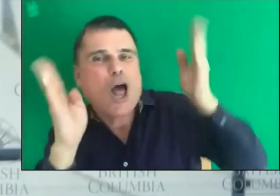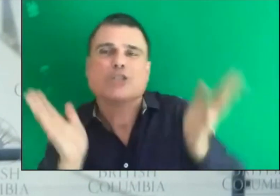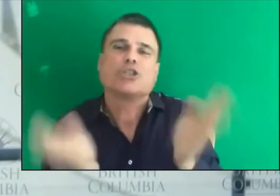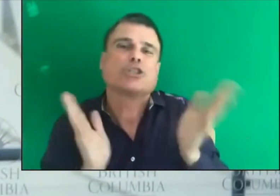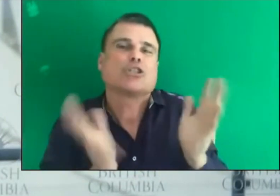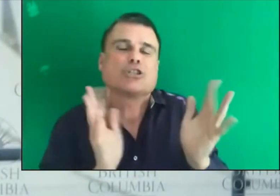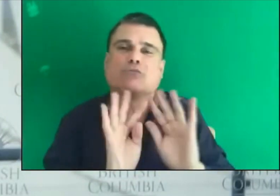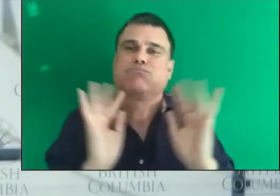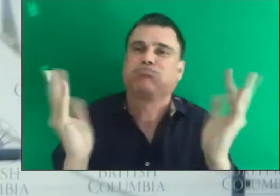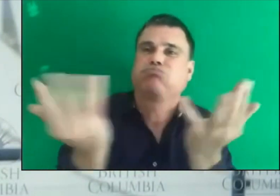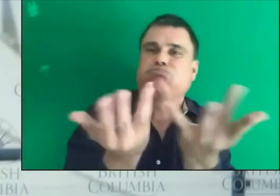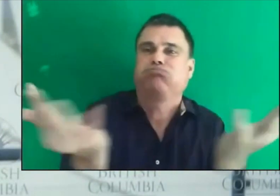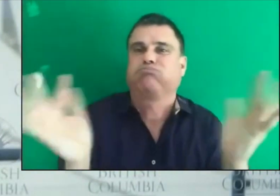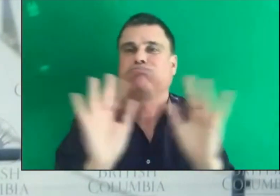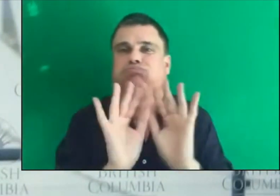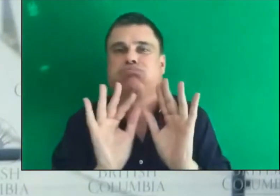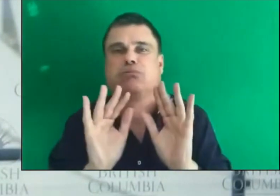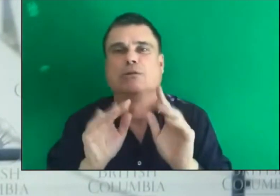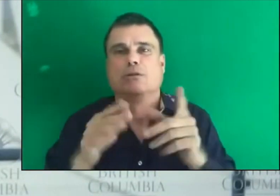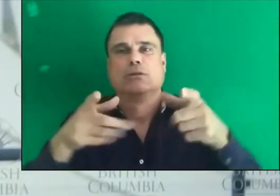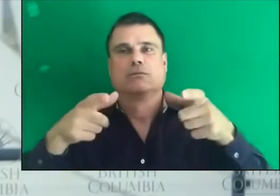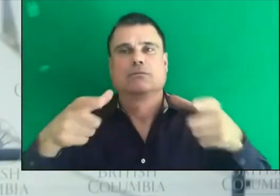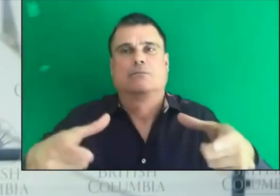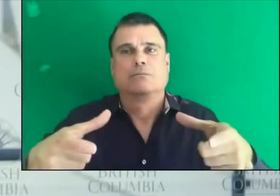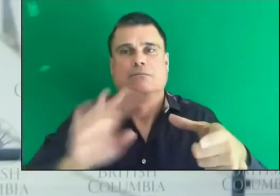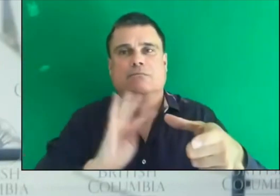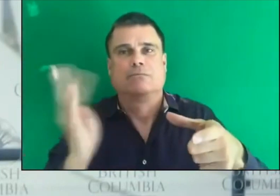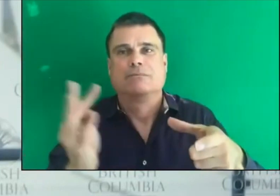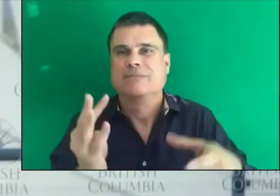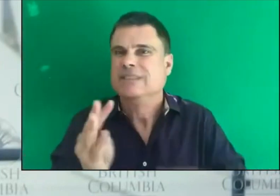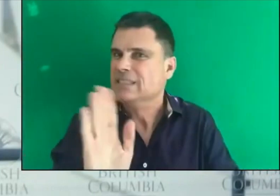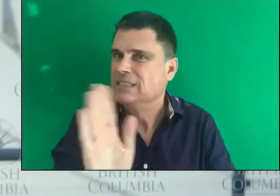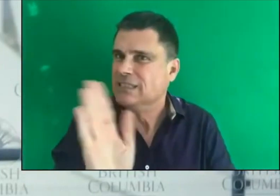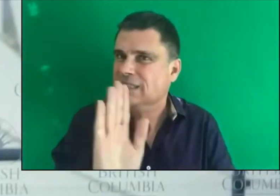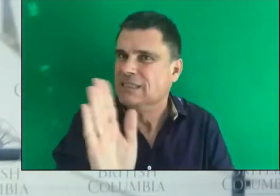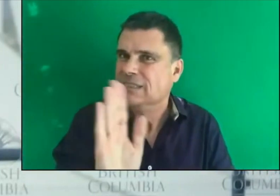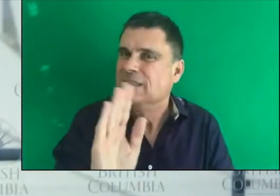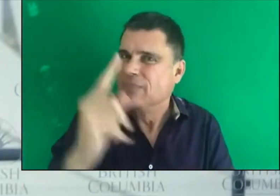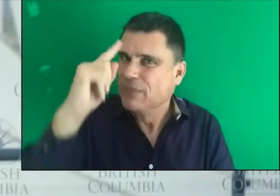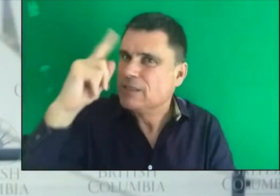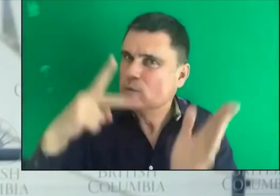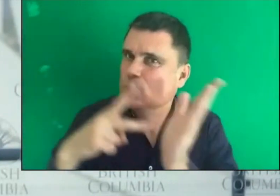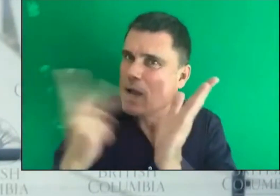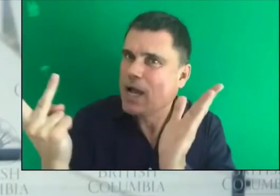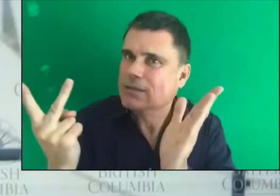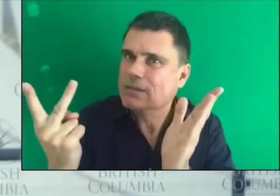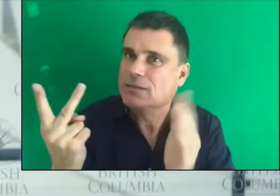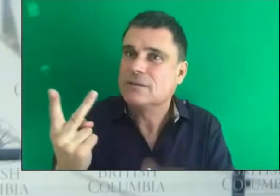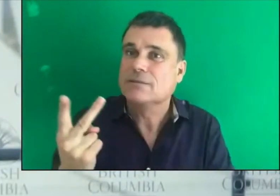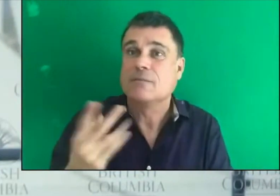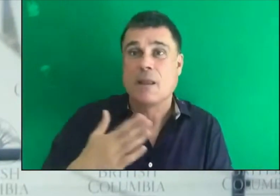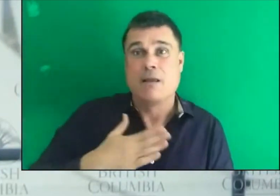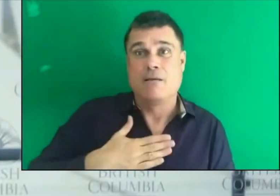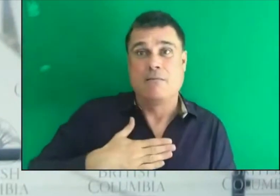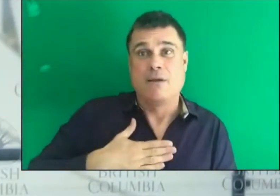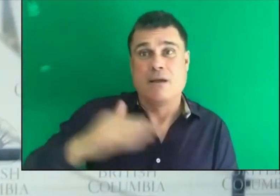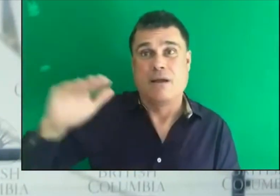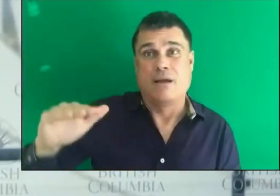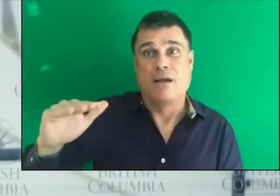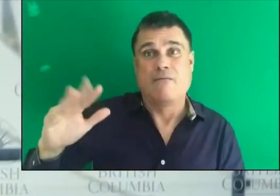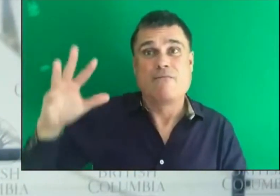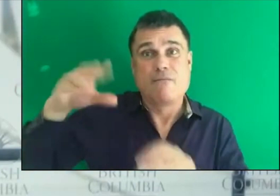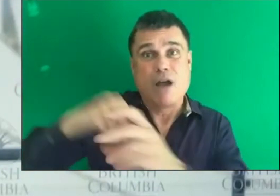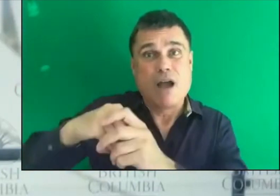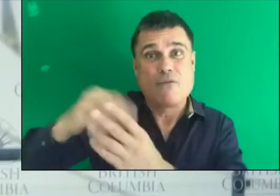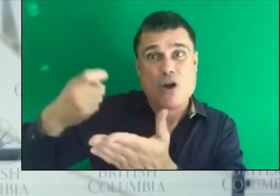this a few weeks ago, that we need to make some decisions given that we're in a very unusual year with this